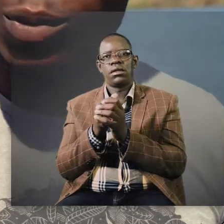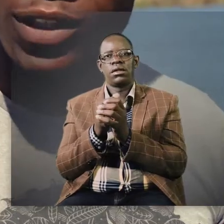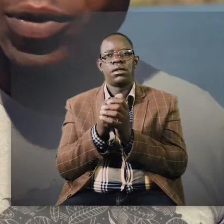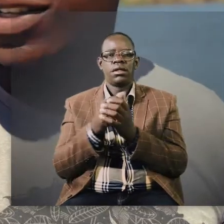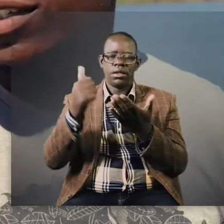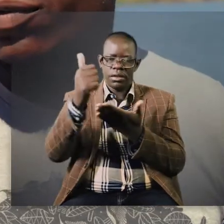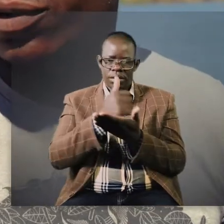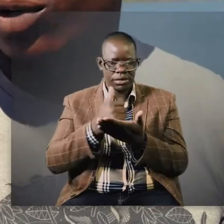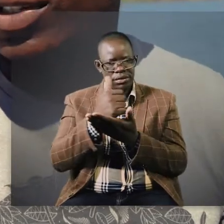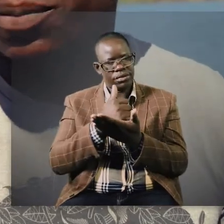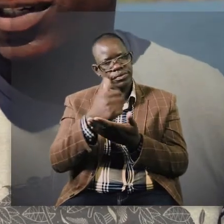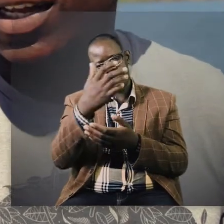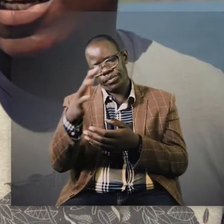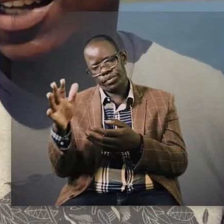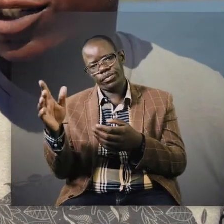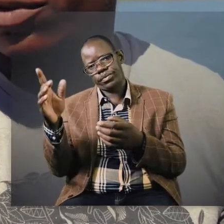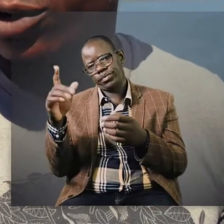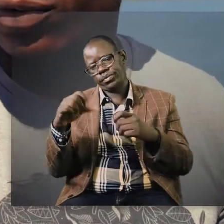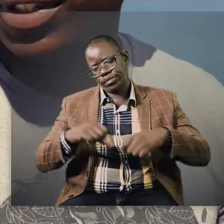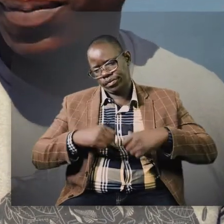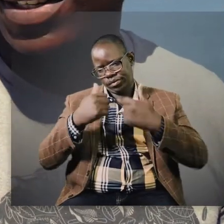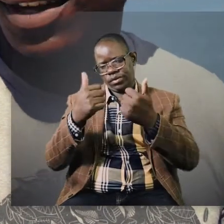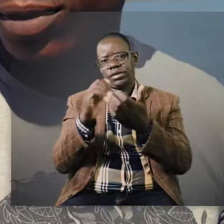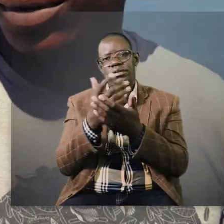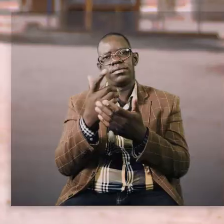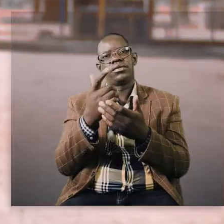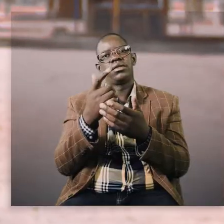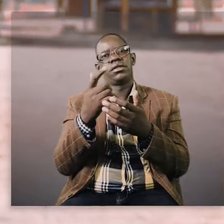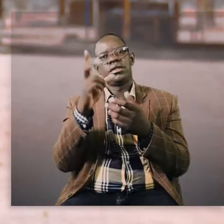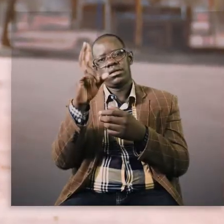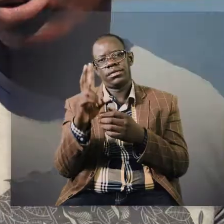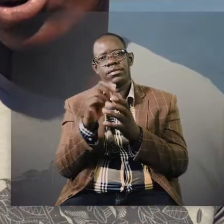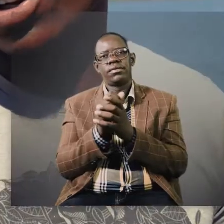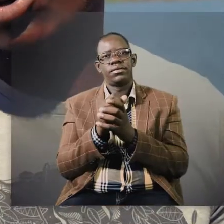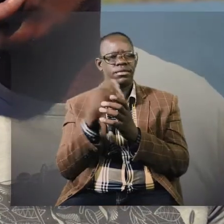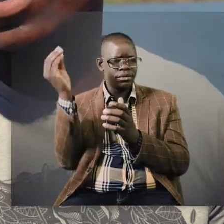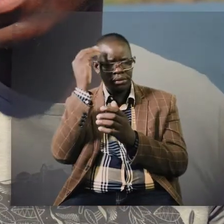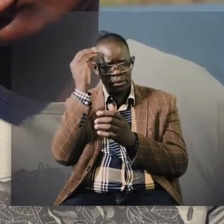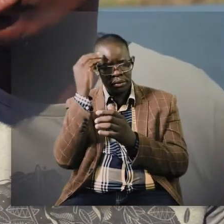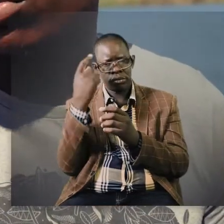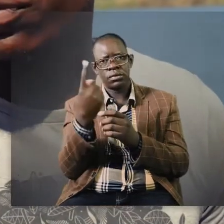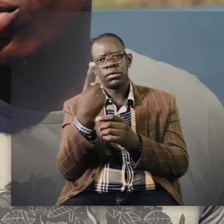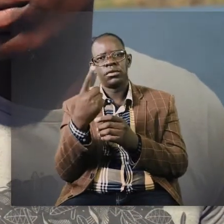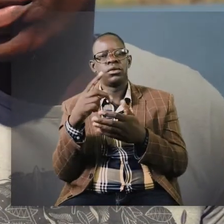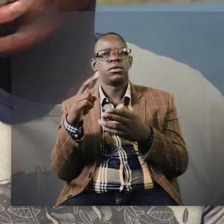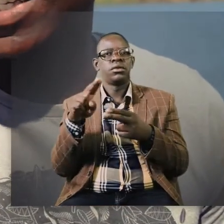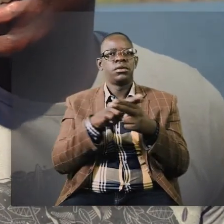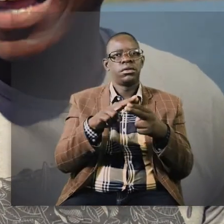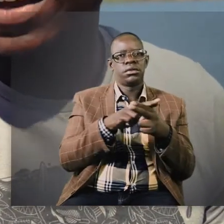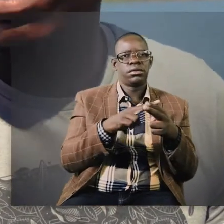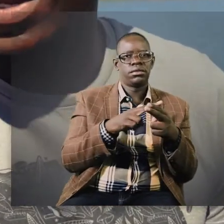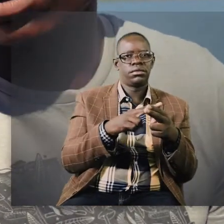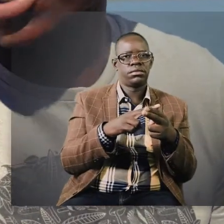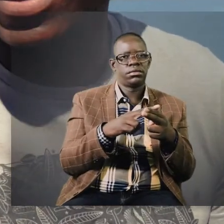what? Clean water, which is actually fit for consumption, is actually very good for somebody's health. You know that? And also, it's not only used for things such